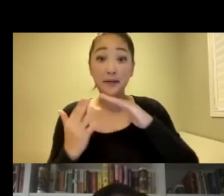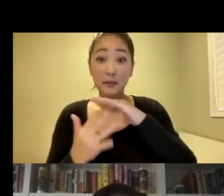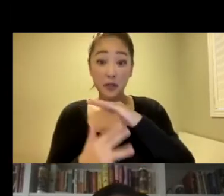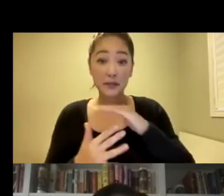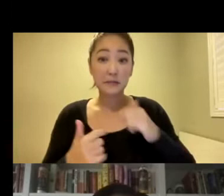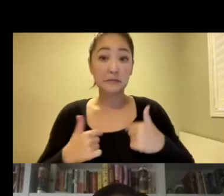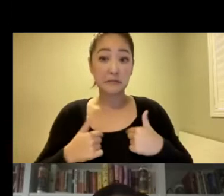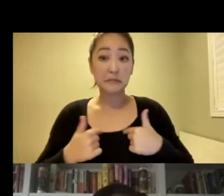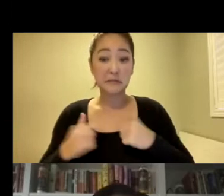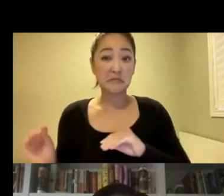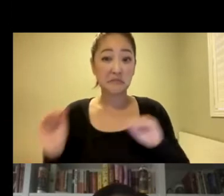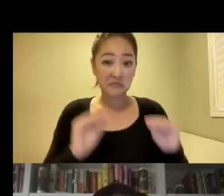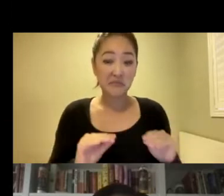I